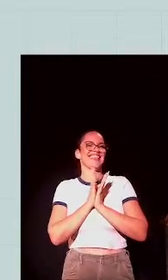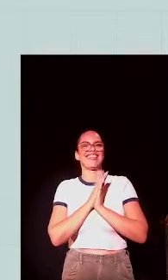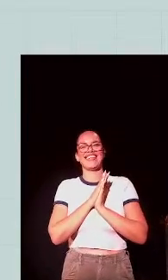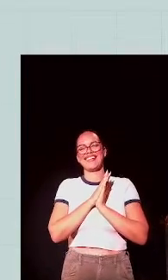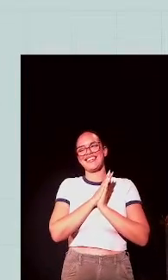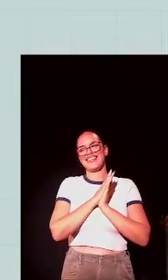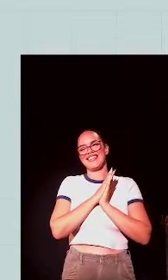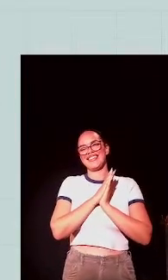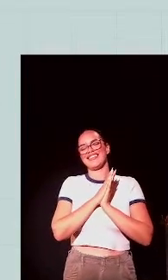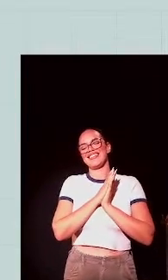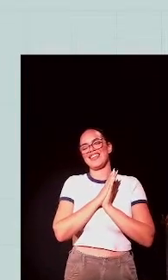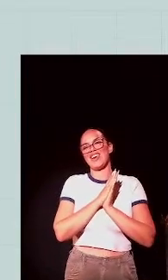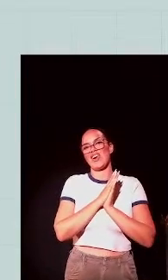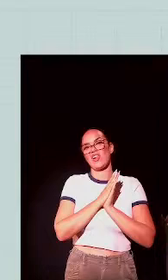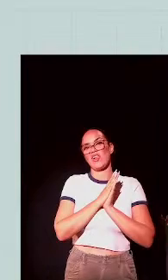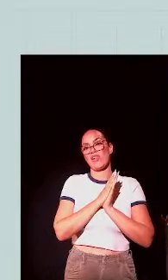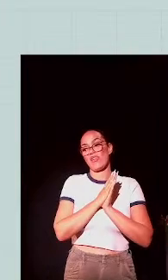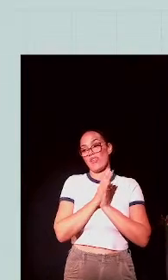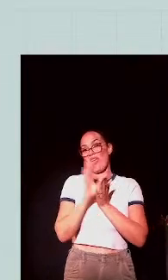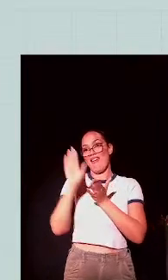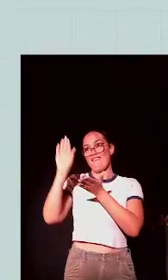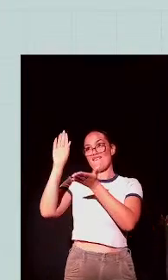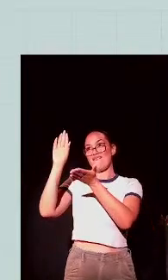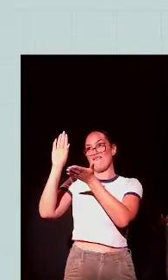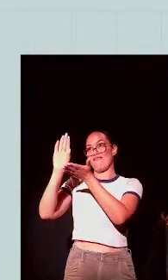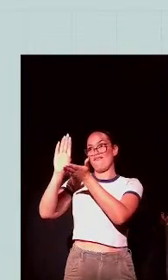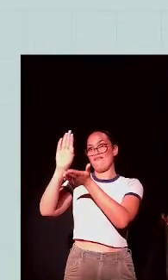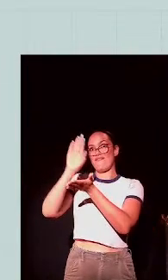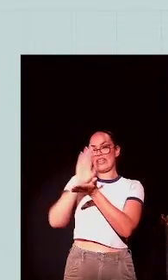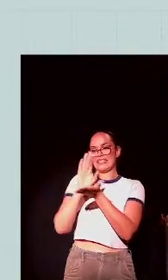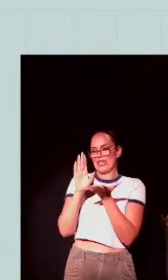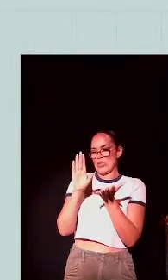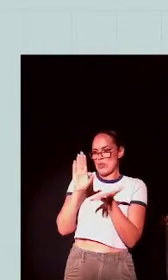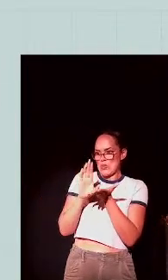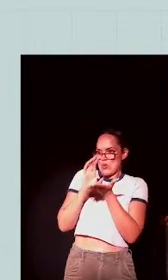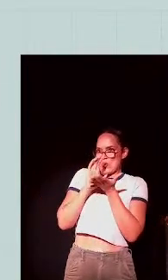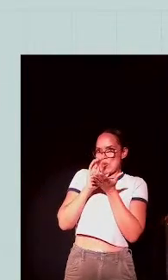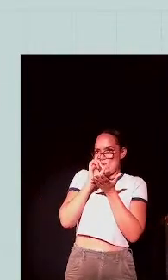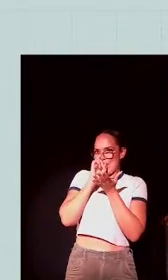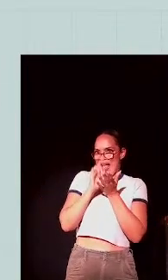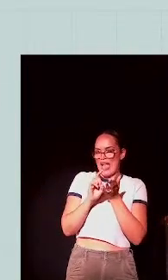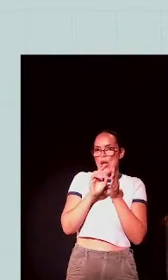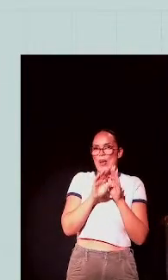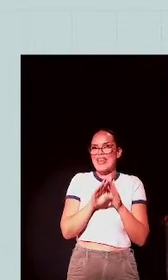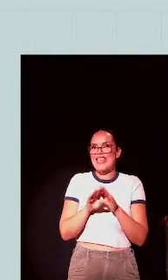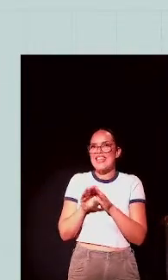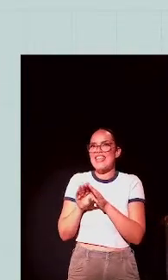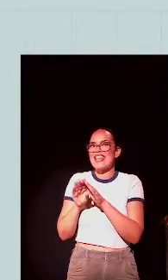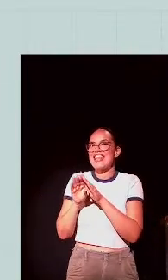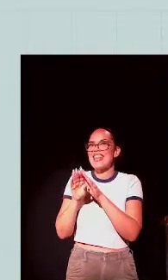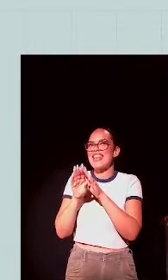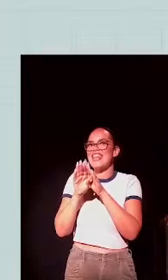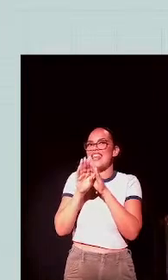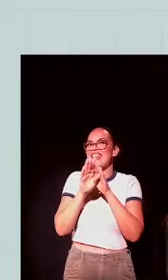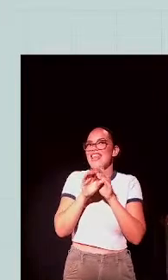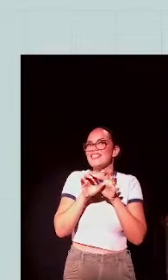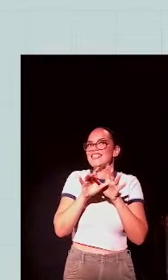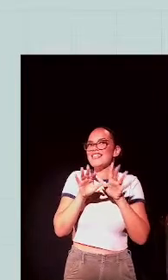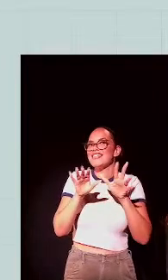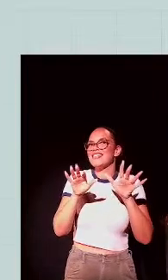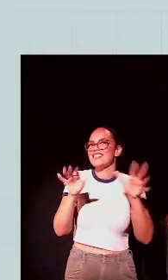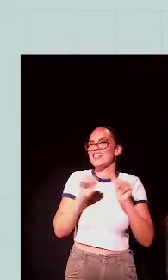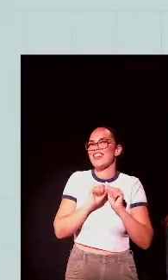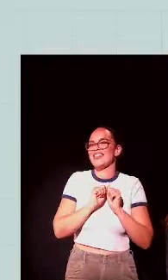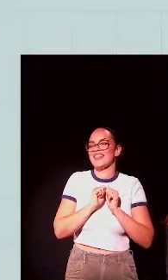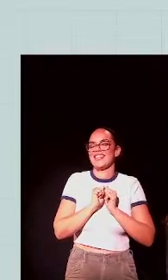We have recently got some funding to take DMLab national, which is very exciting. So there are in the upcoming months going to be lots more DMLabs in lots more